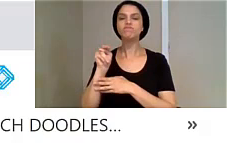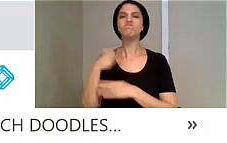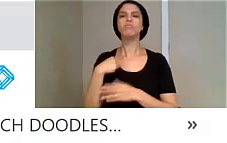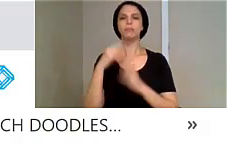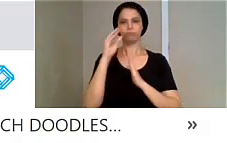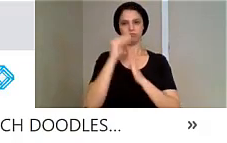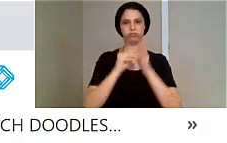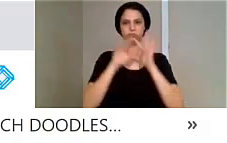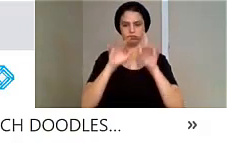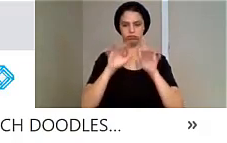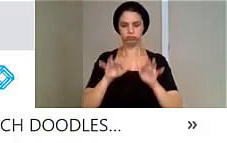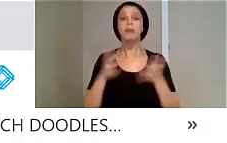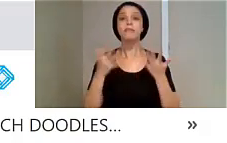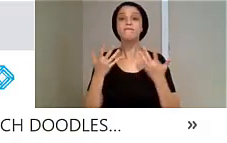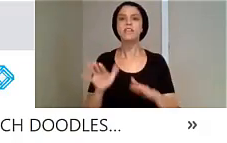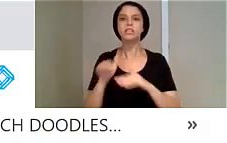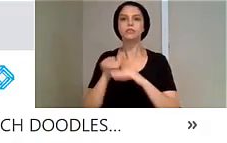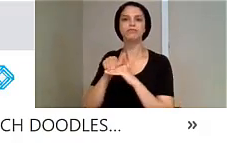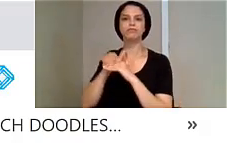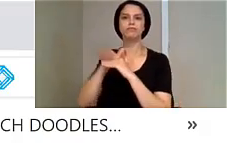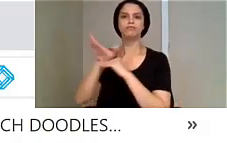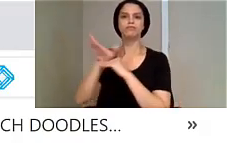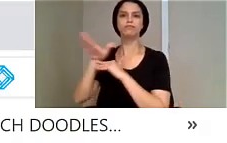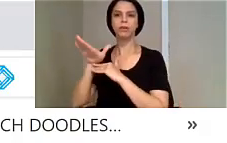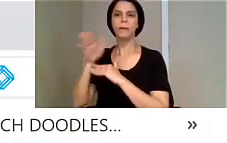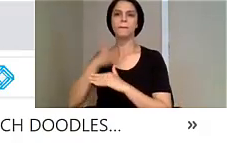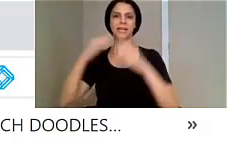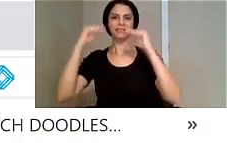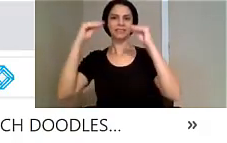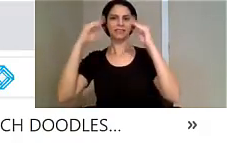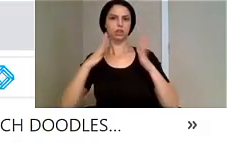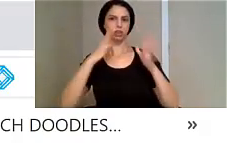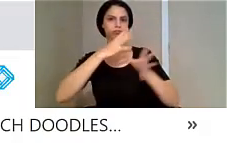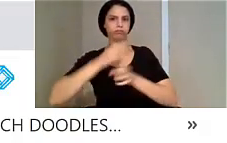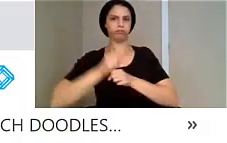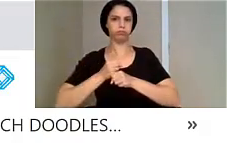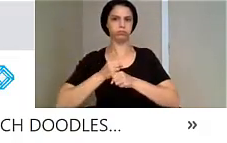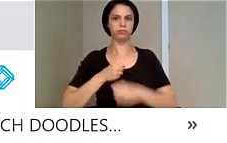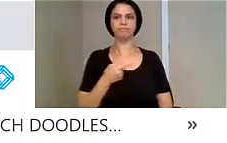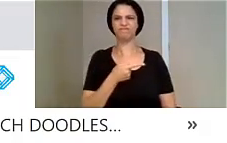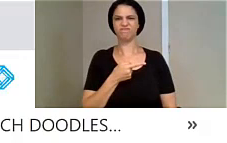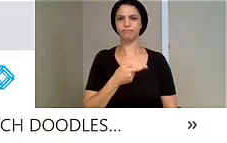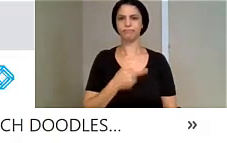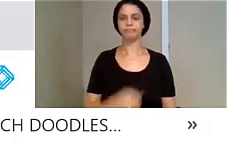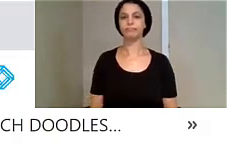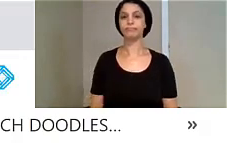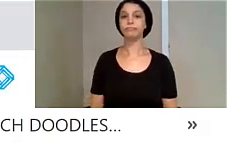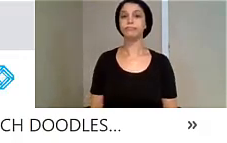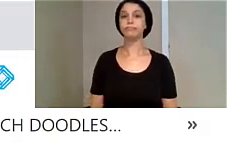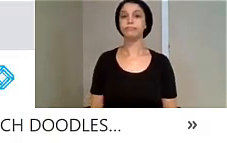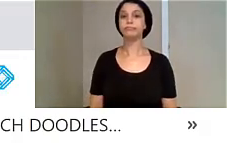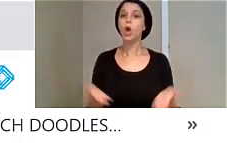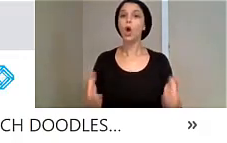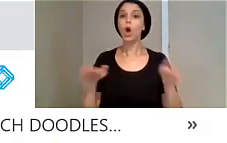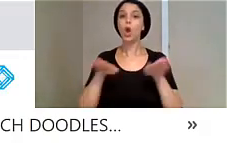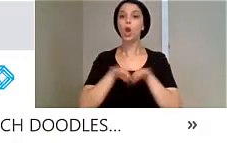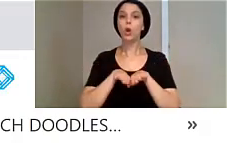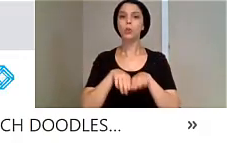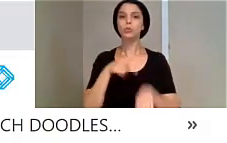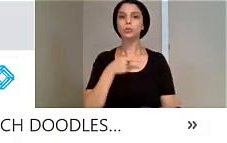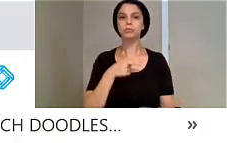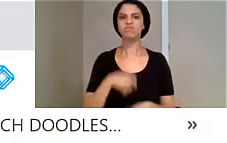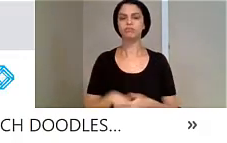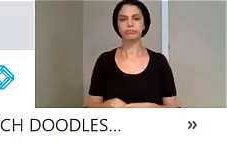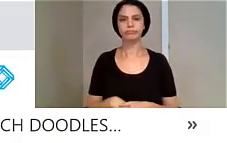submit, and it's going to be turned into my teacher. I'm just going to go ahead and click on close. I know I have some other examples to